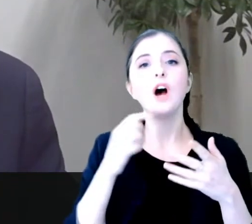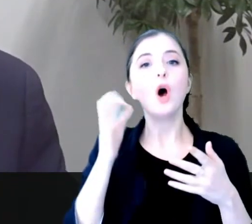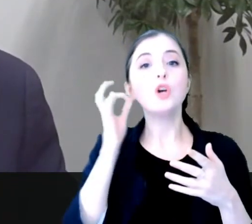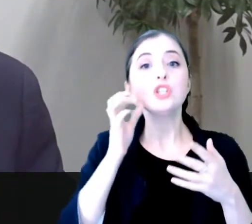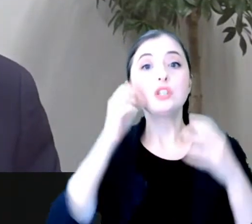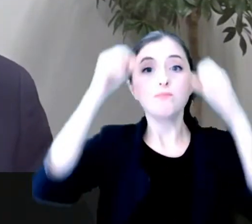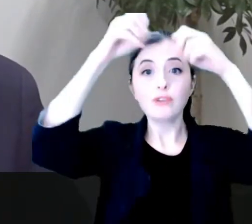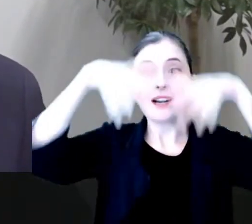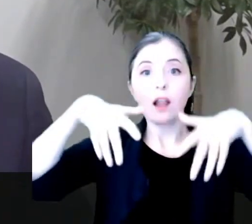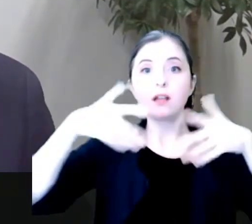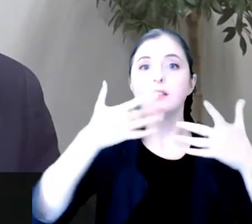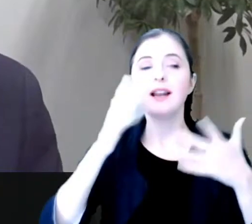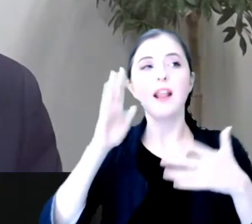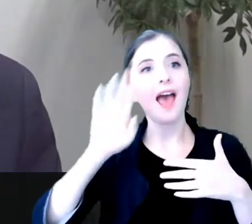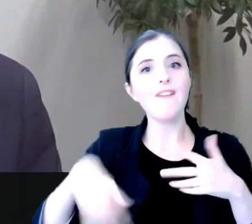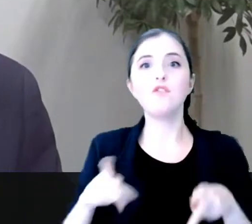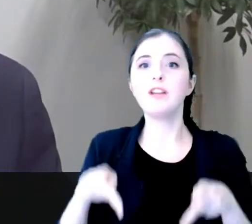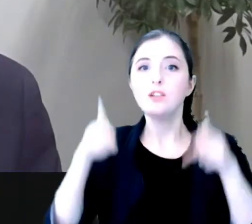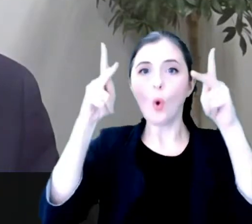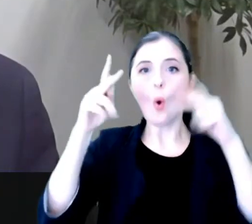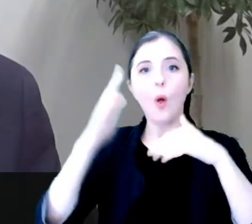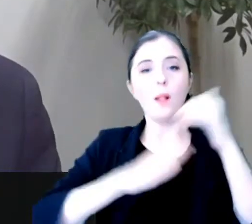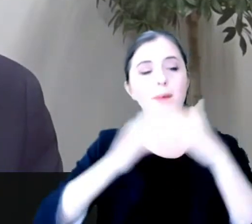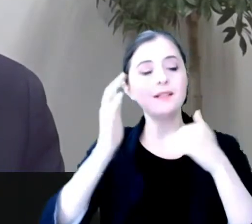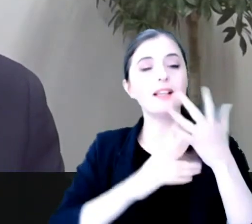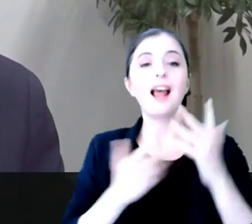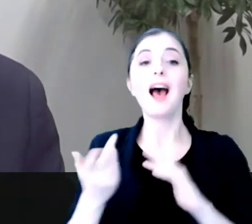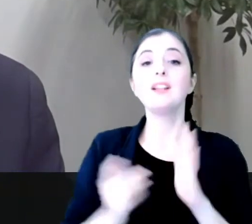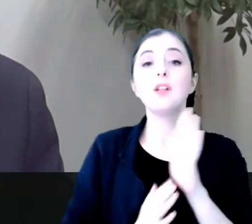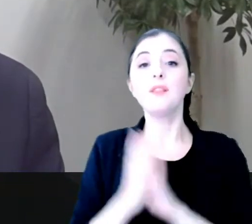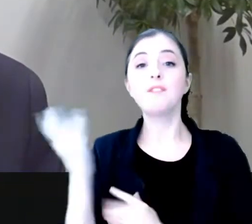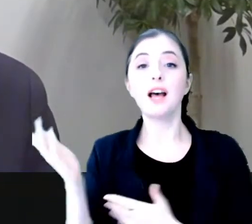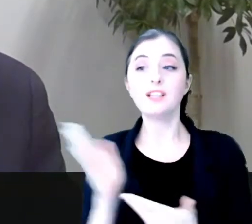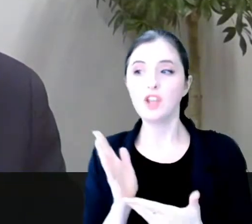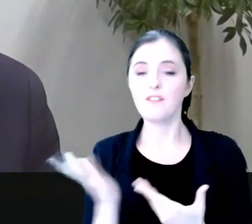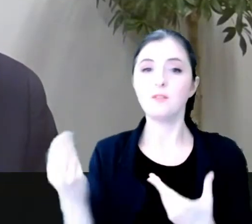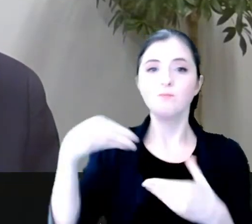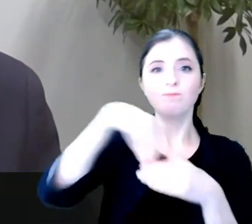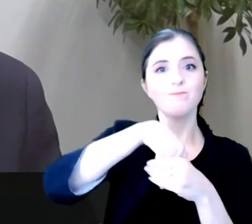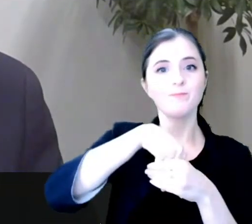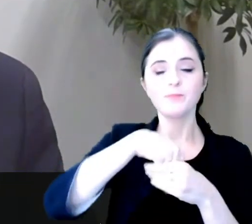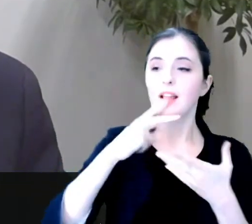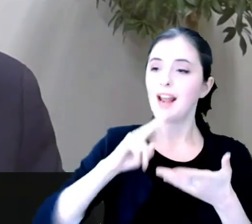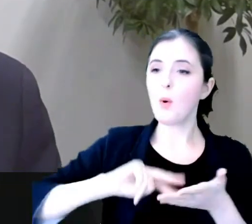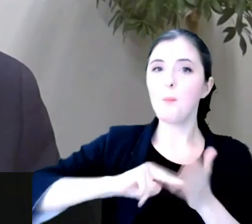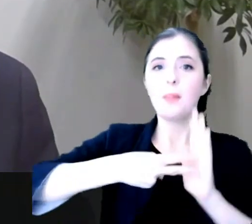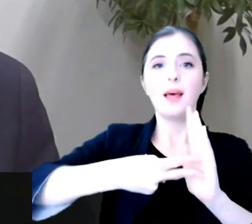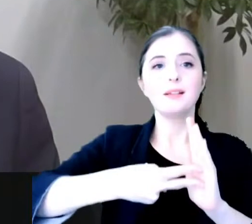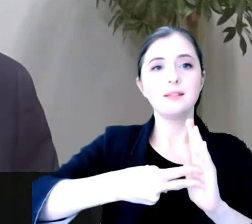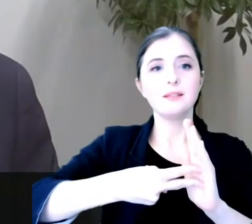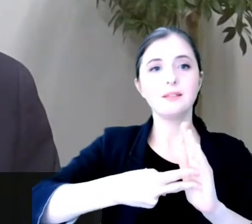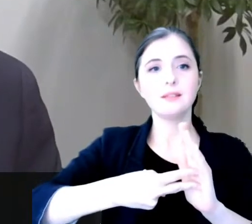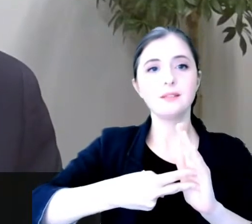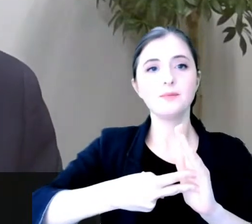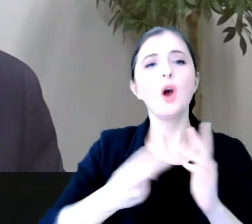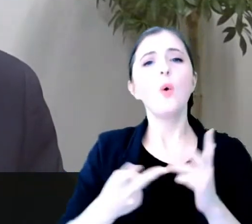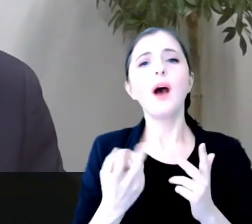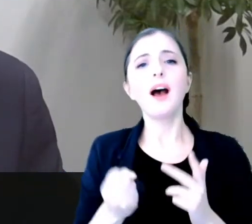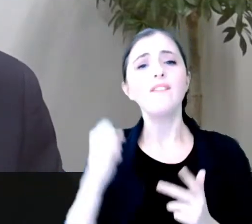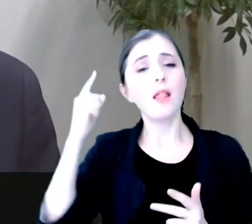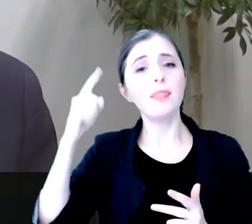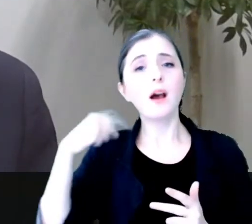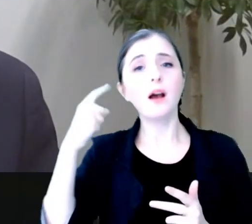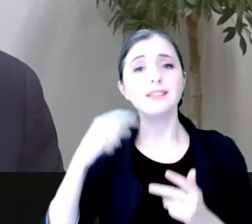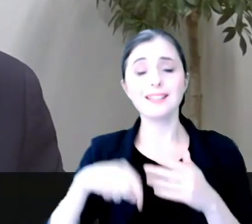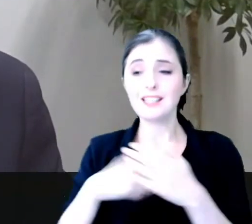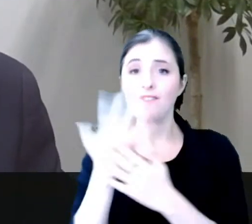fire service have been involved in our world-leading plans. And as part of the work we're doing around new buildings, there's something called the London Development Panel, and